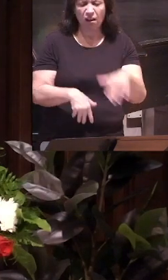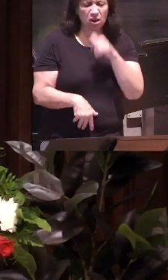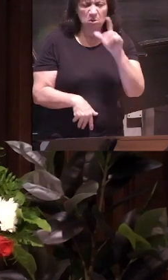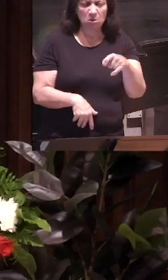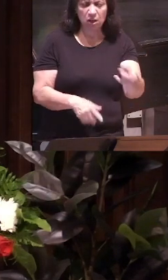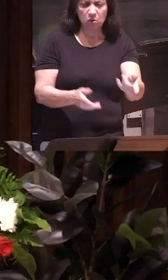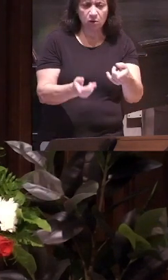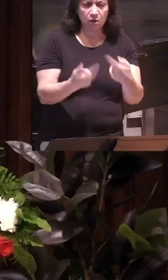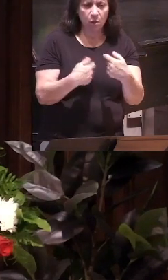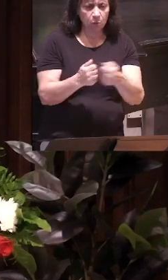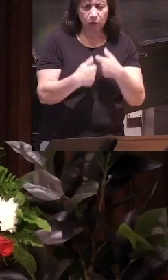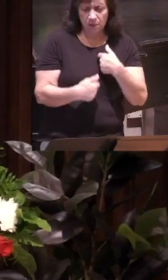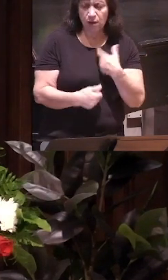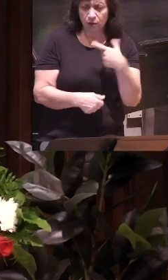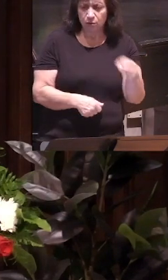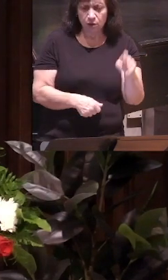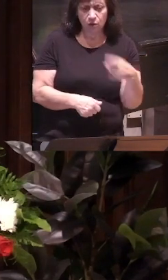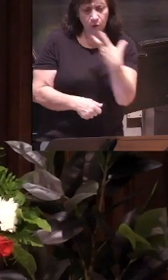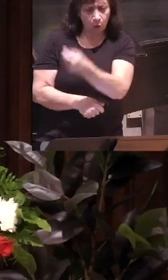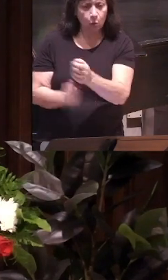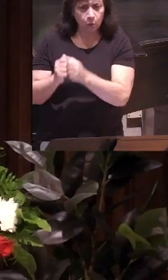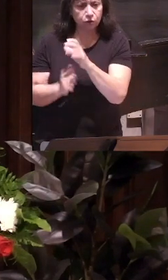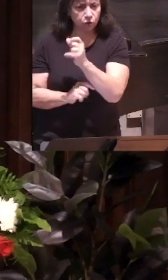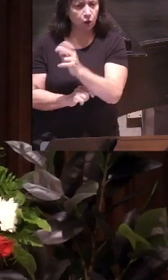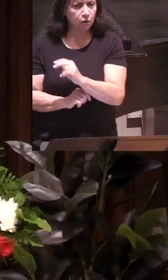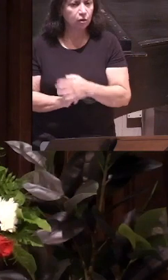me, go out with Sean.